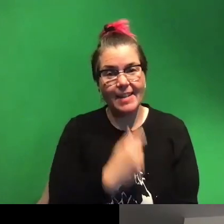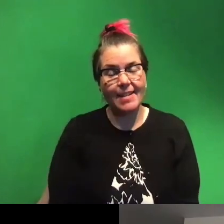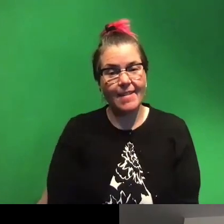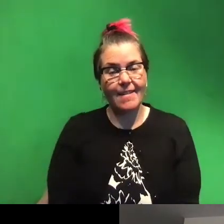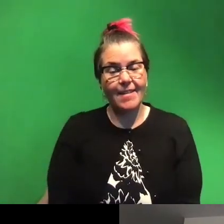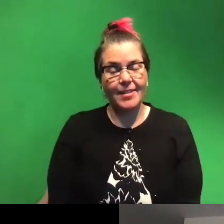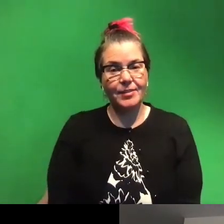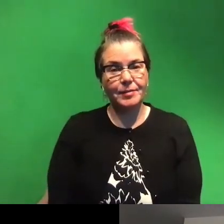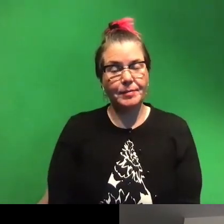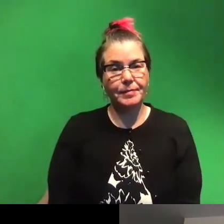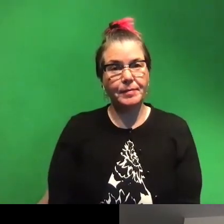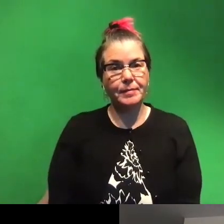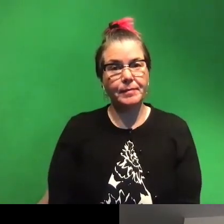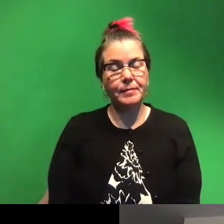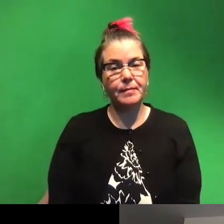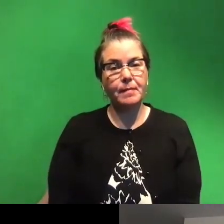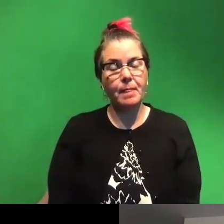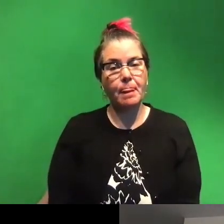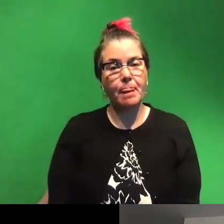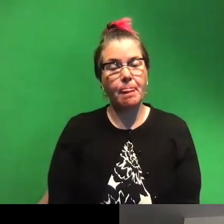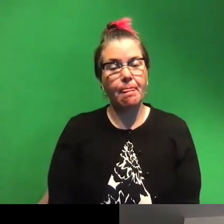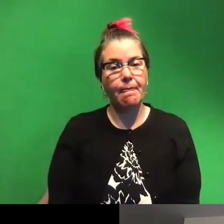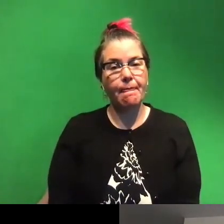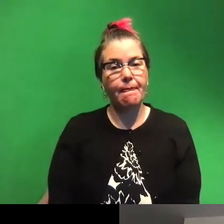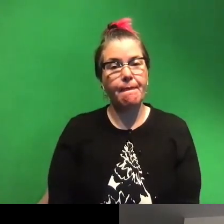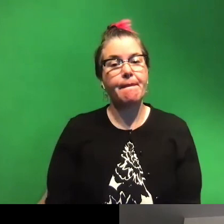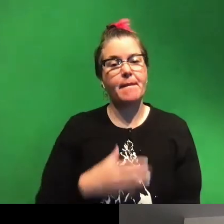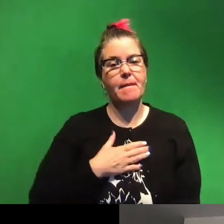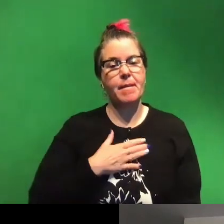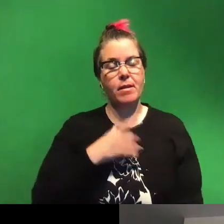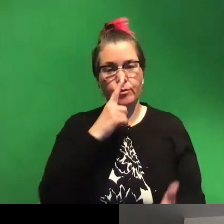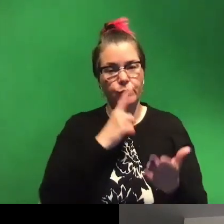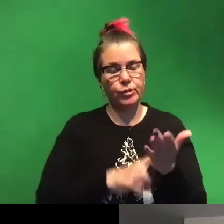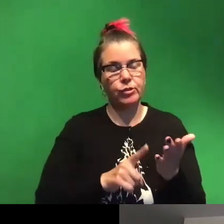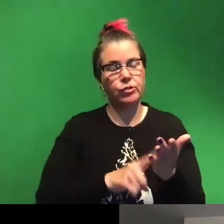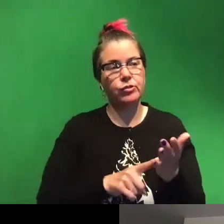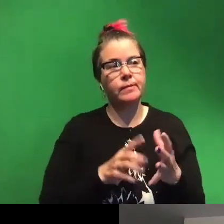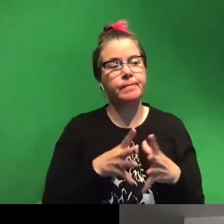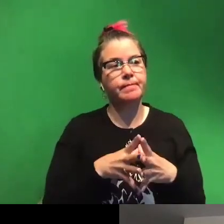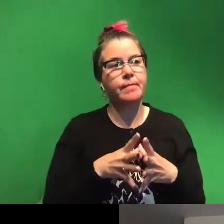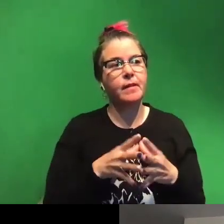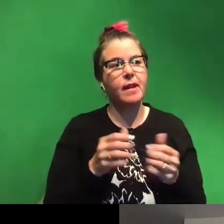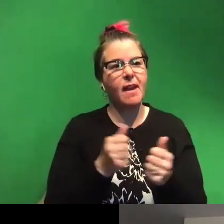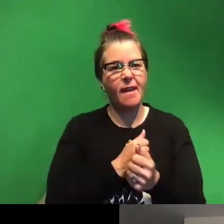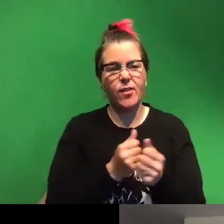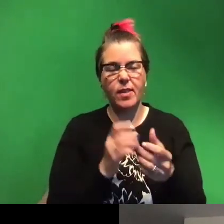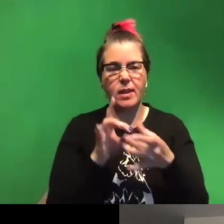think the lesson in my research is that everything is connected,